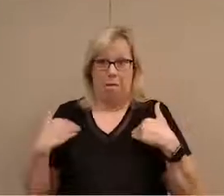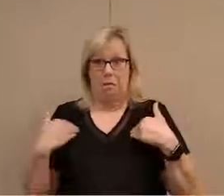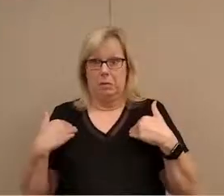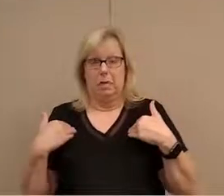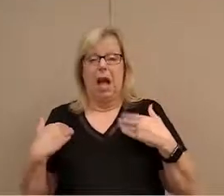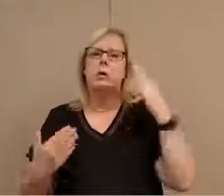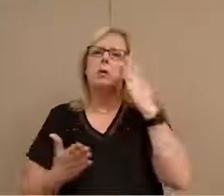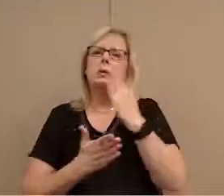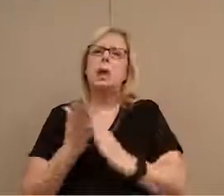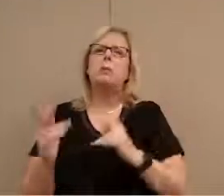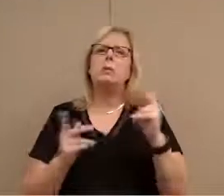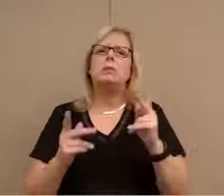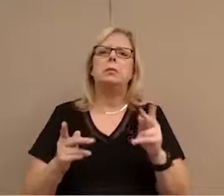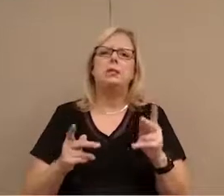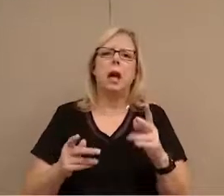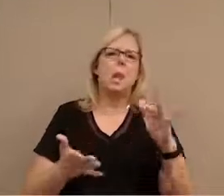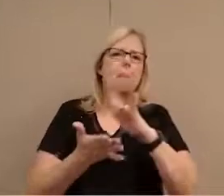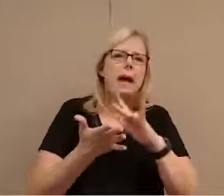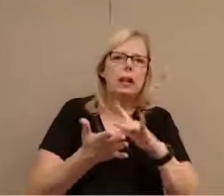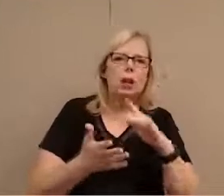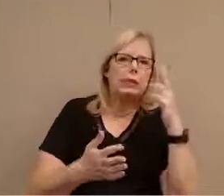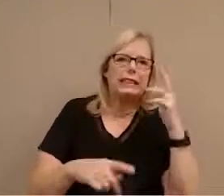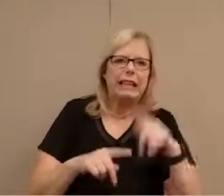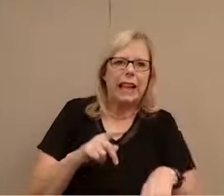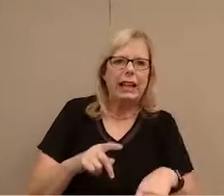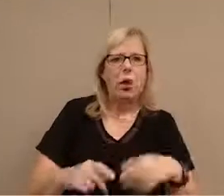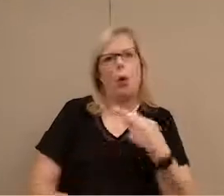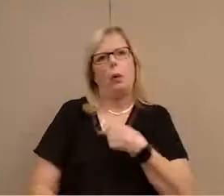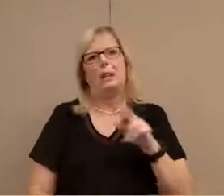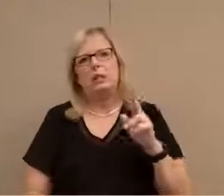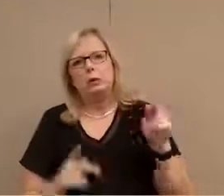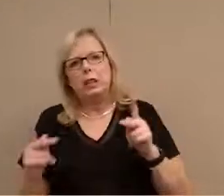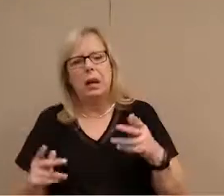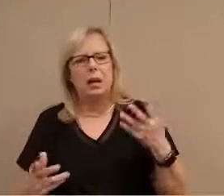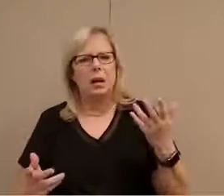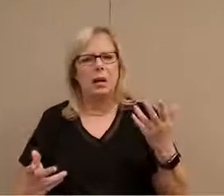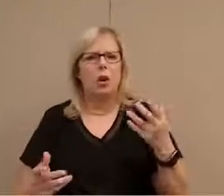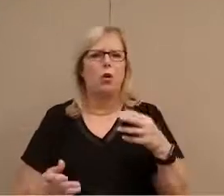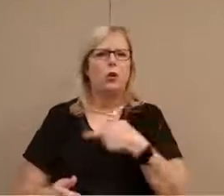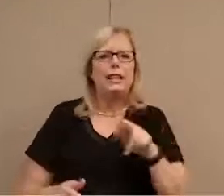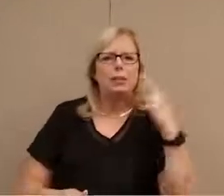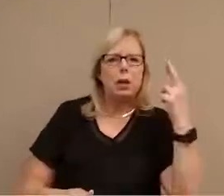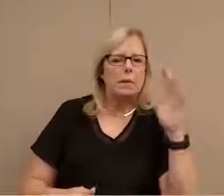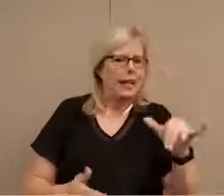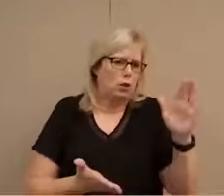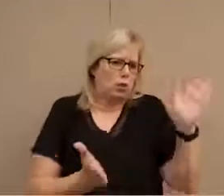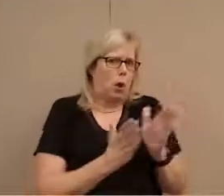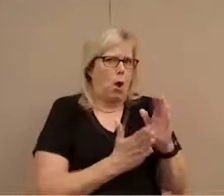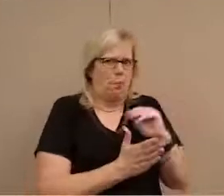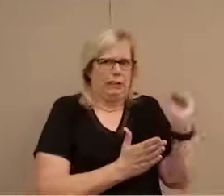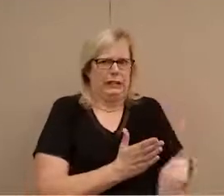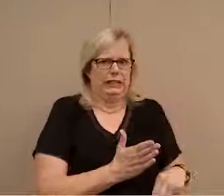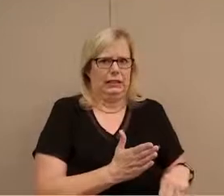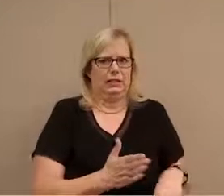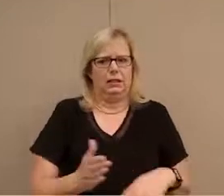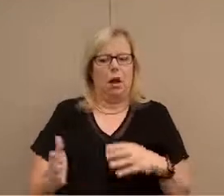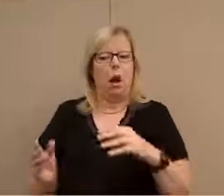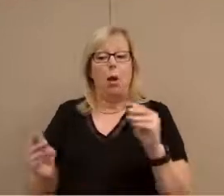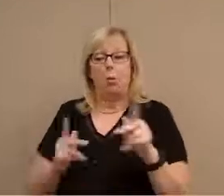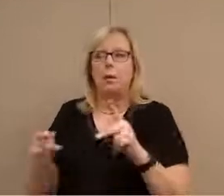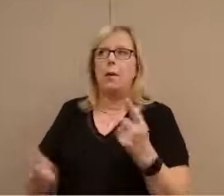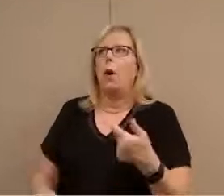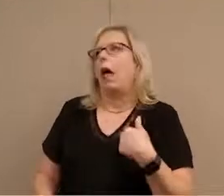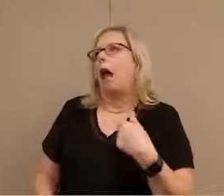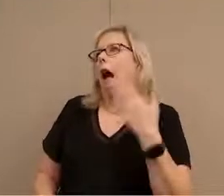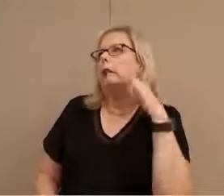I know some people, there's a medical reason, perhaps a religious reason, but that's a very small percentage. Are people telling you, well, I